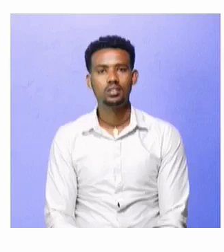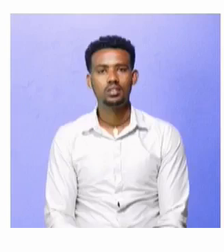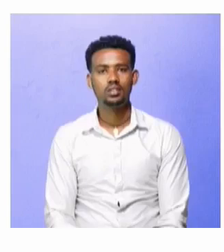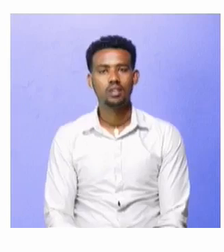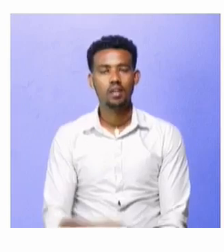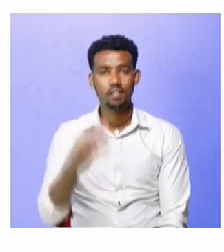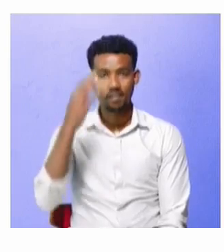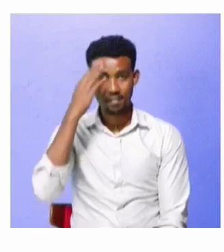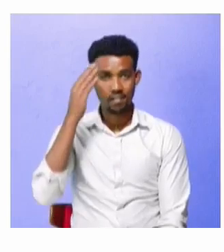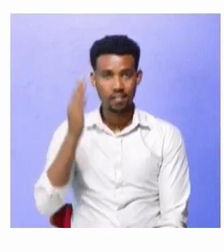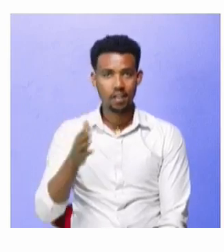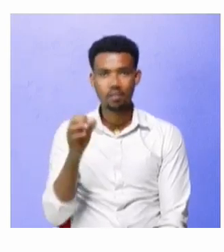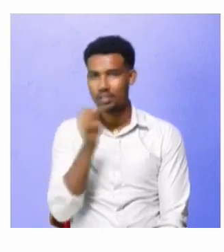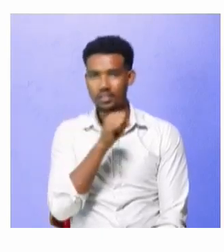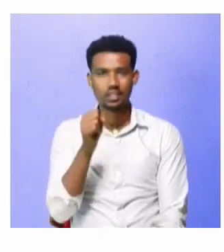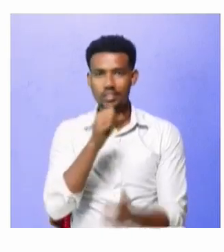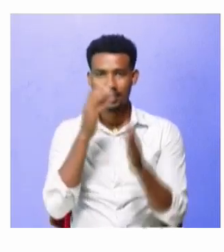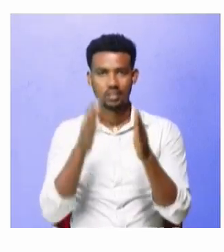famous singer.